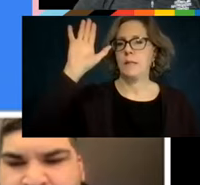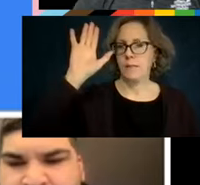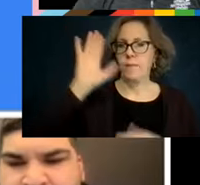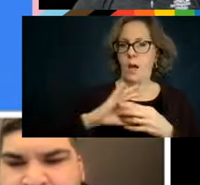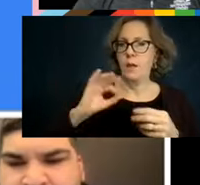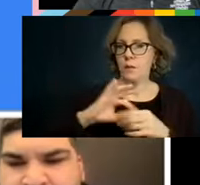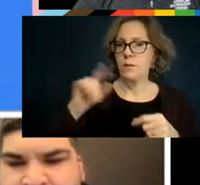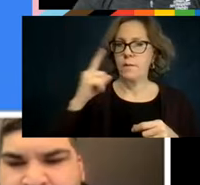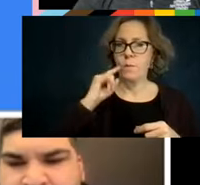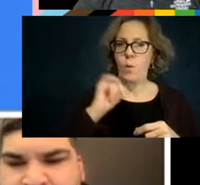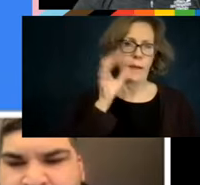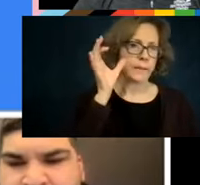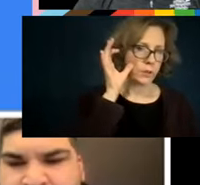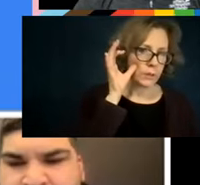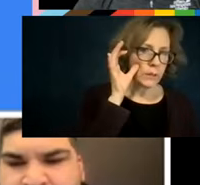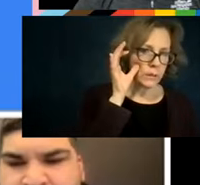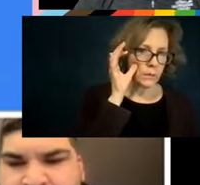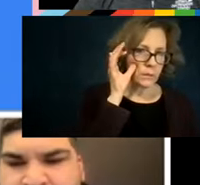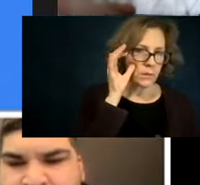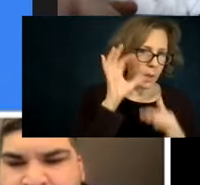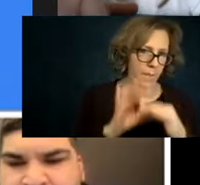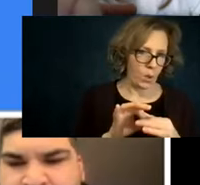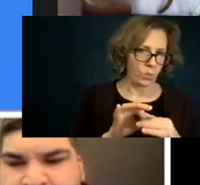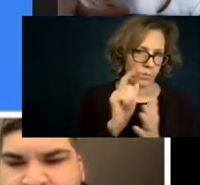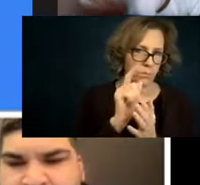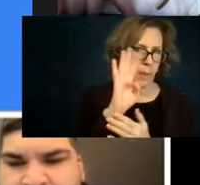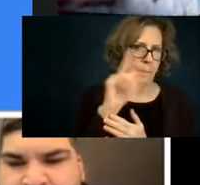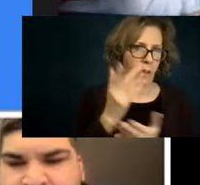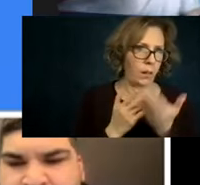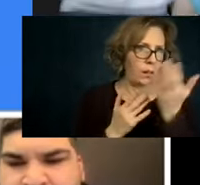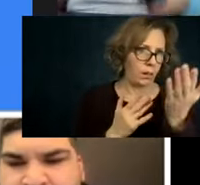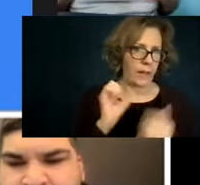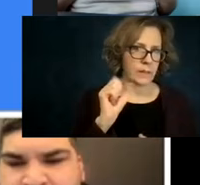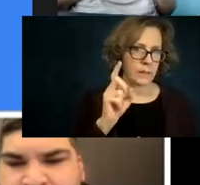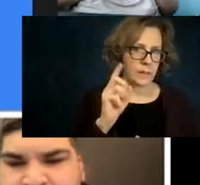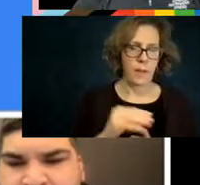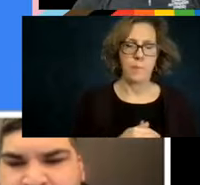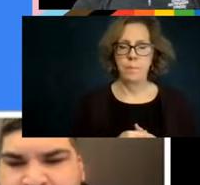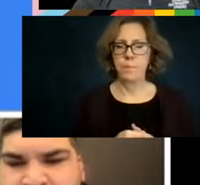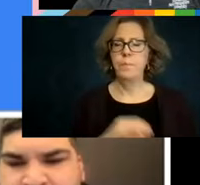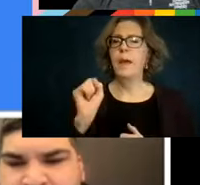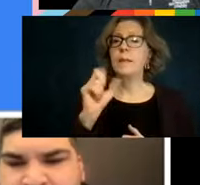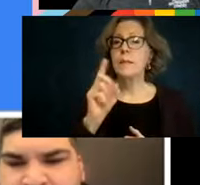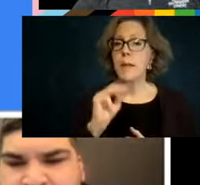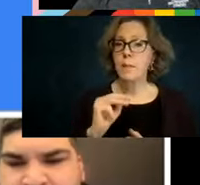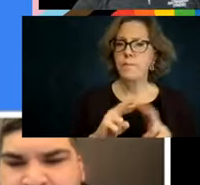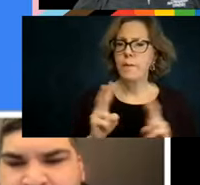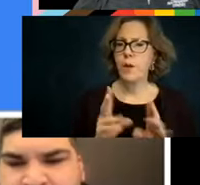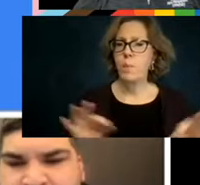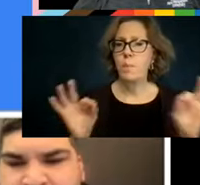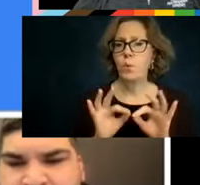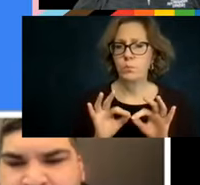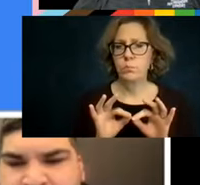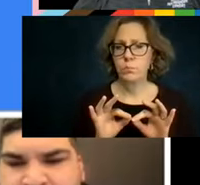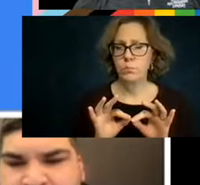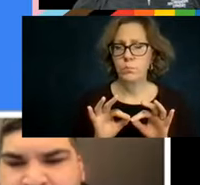decision making about how it's important. Supported decision is very important when it comes